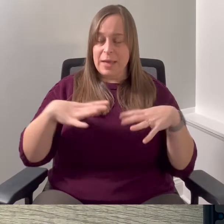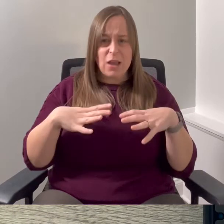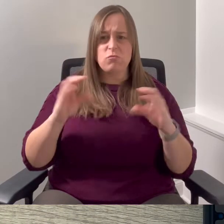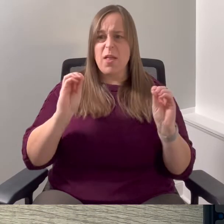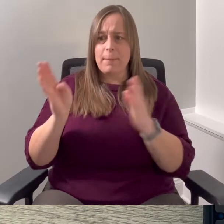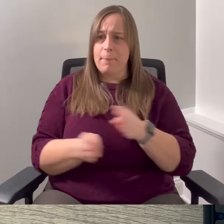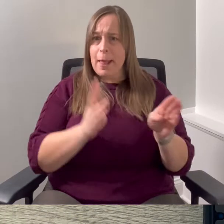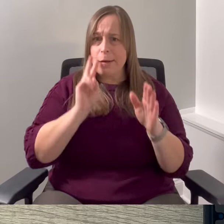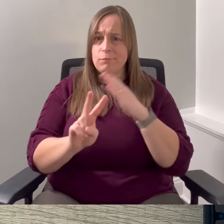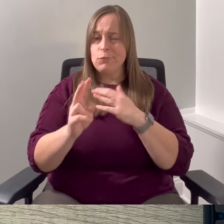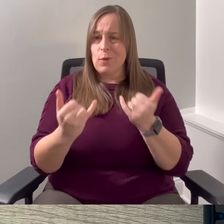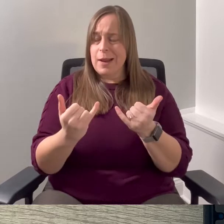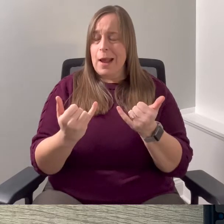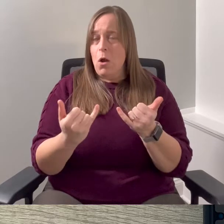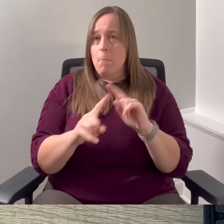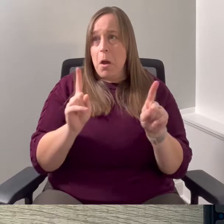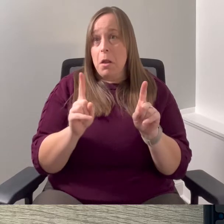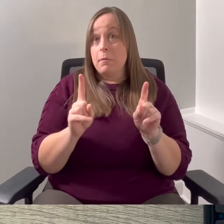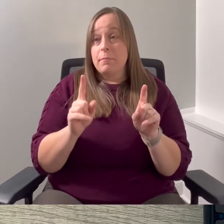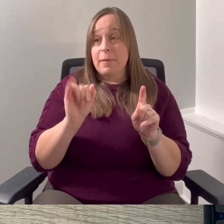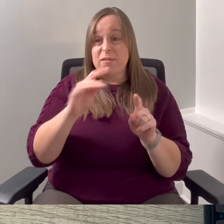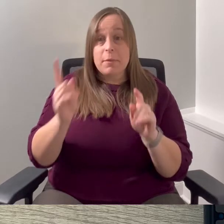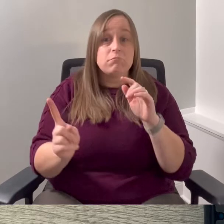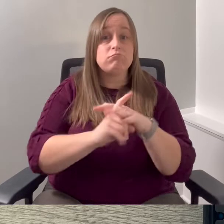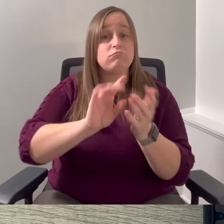works, but we have a specific amount